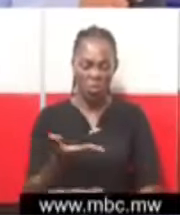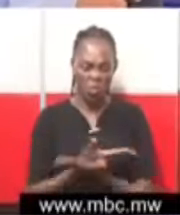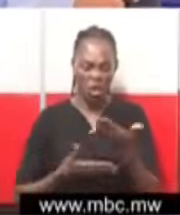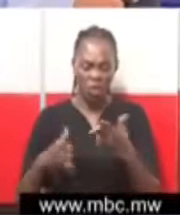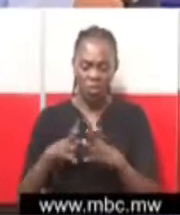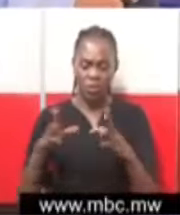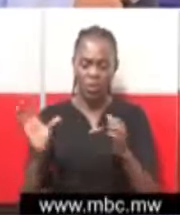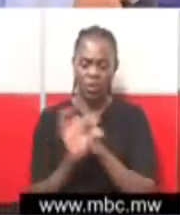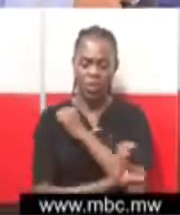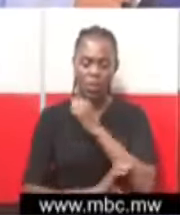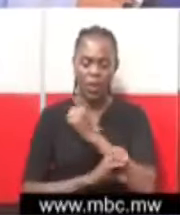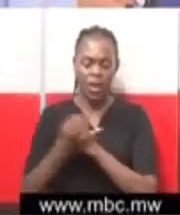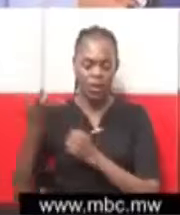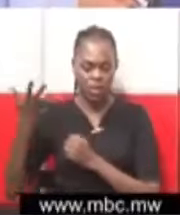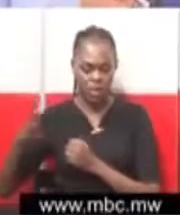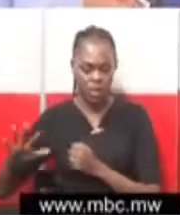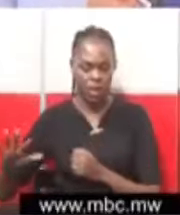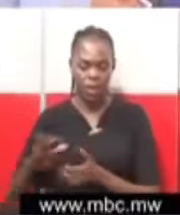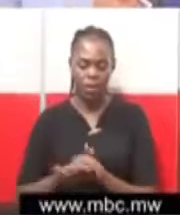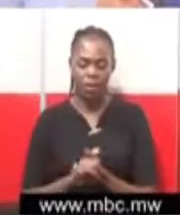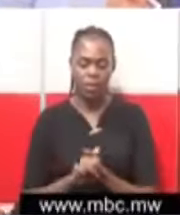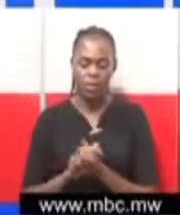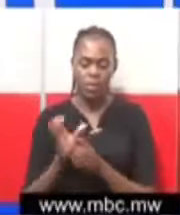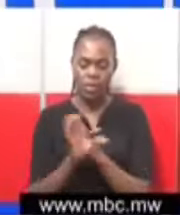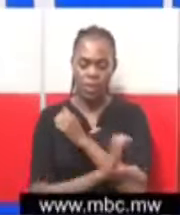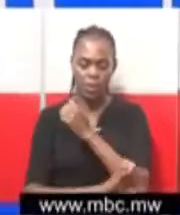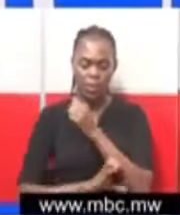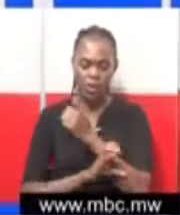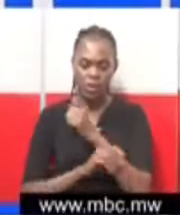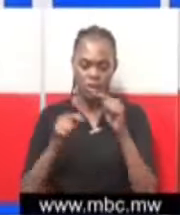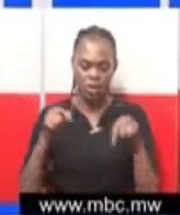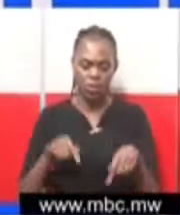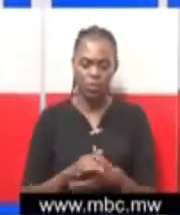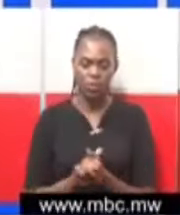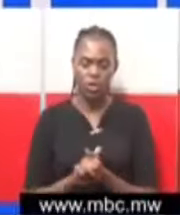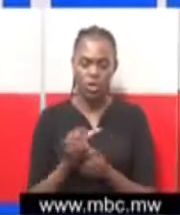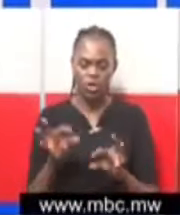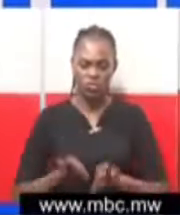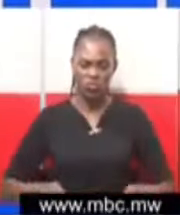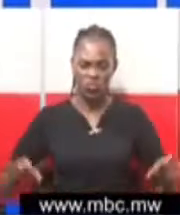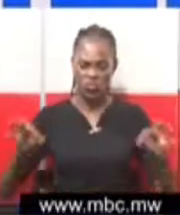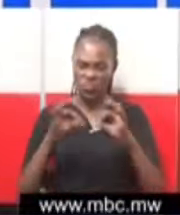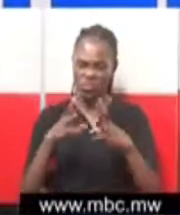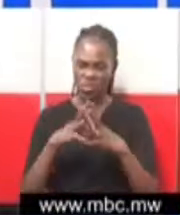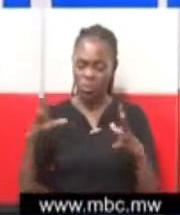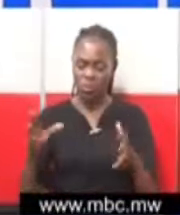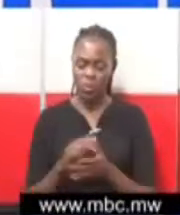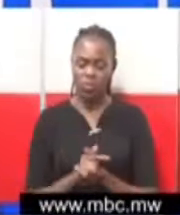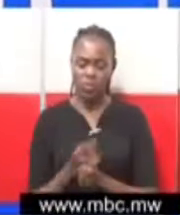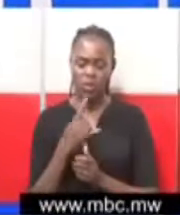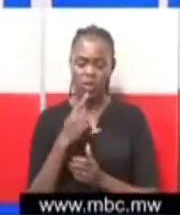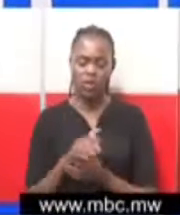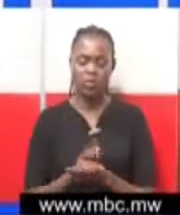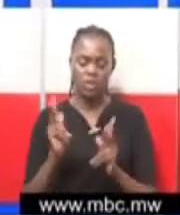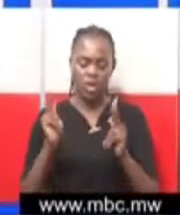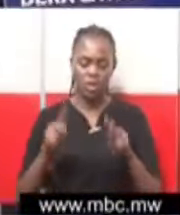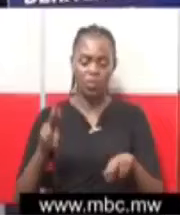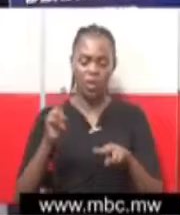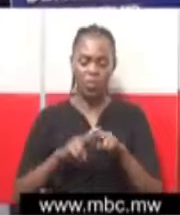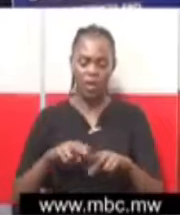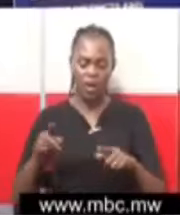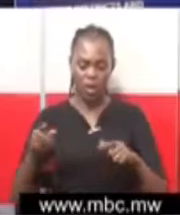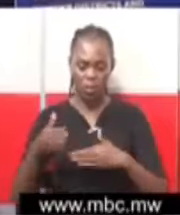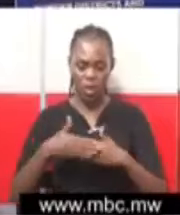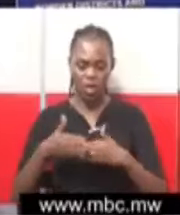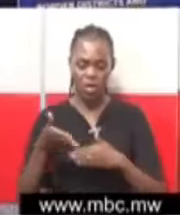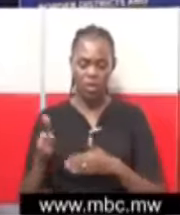our citizens and those citizens of our corresponding countries. So it is very, very important that we sensitize our citizens on how